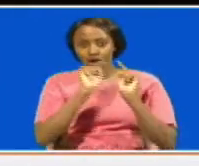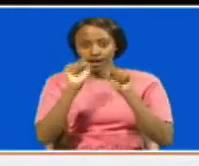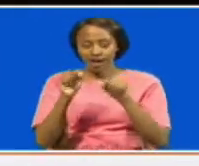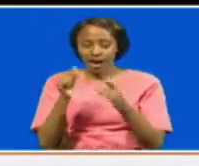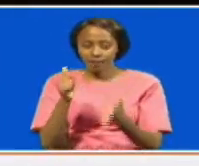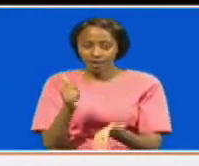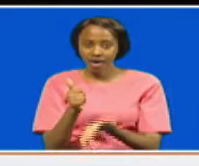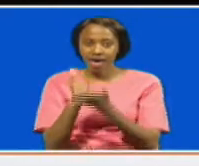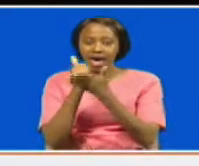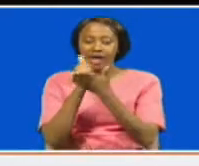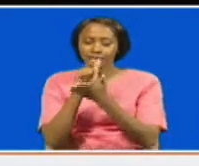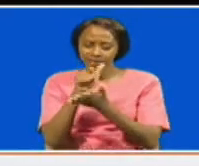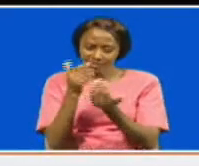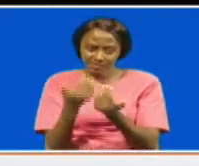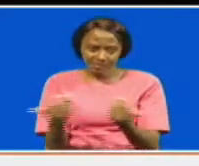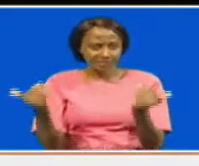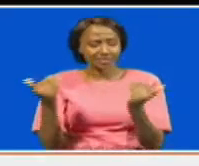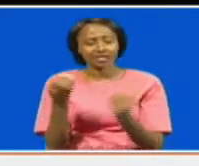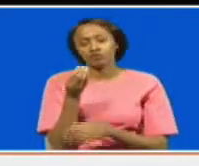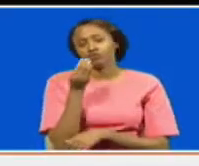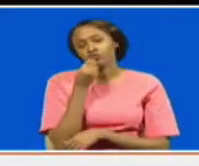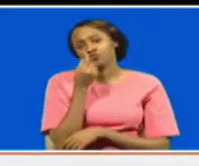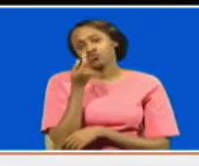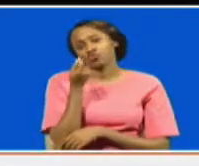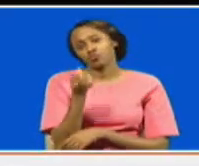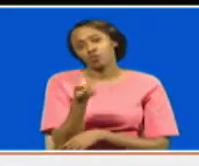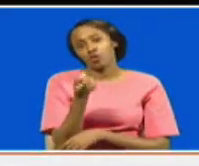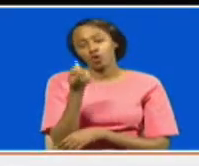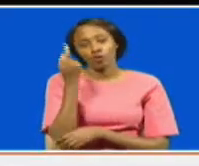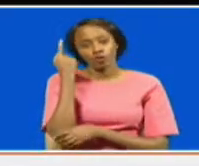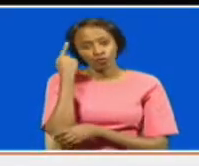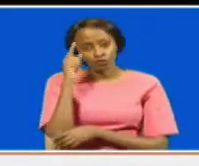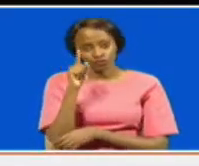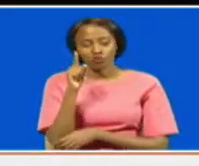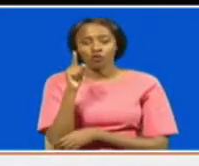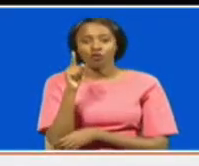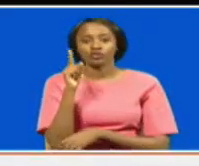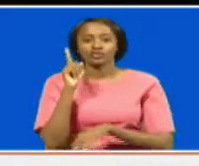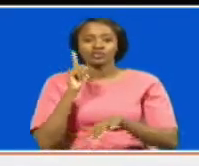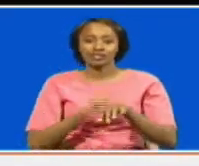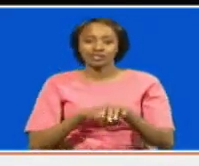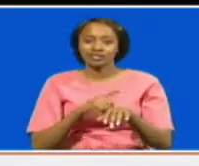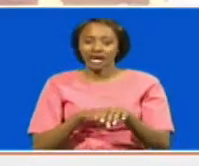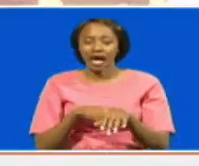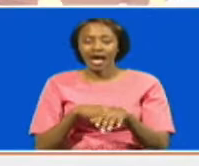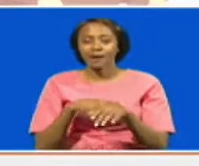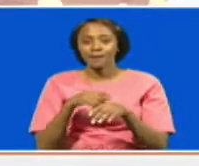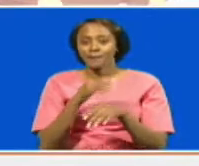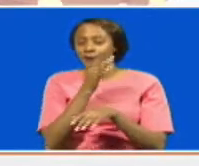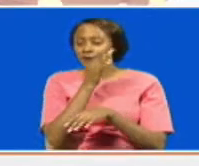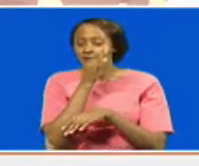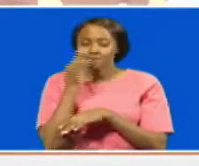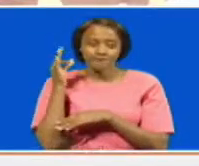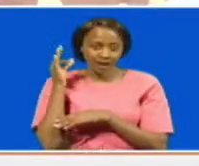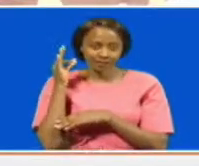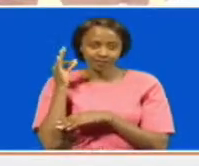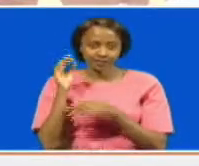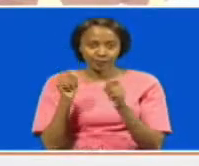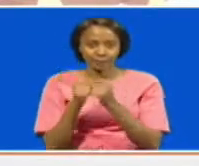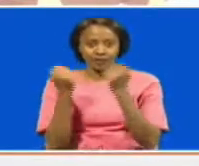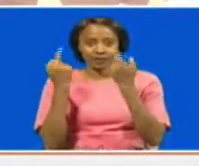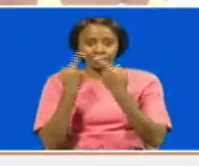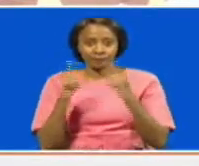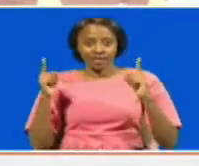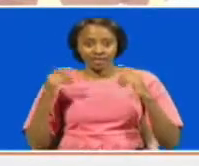hawa watoto wapate agarao kitu ya kula wakati huu wa kufuturu. In Modica Camp, the